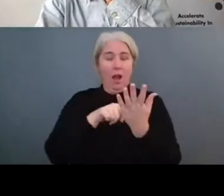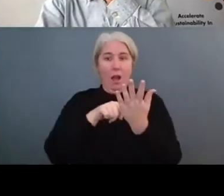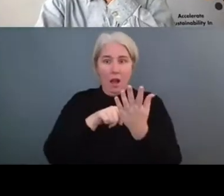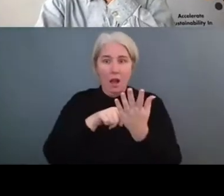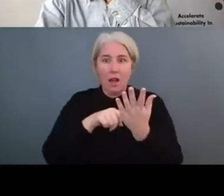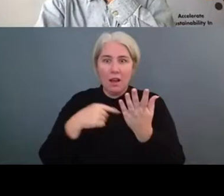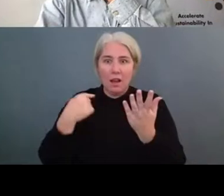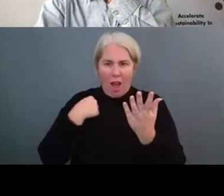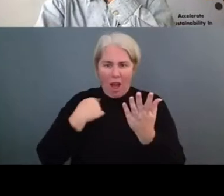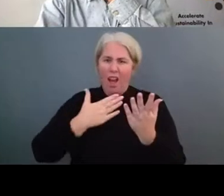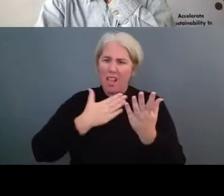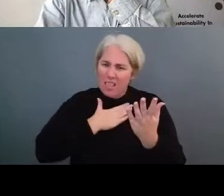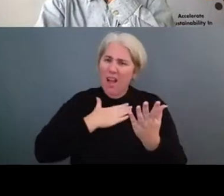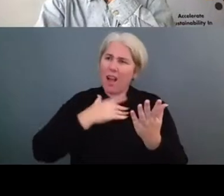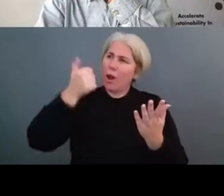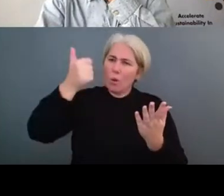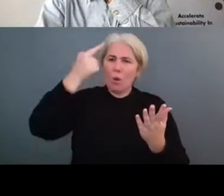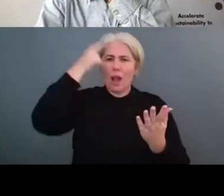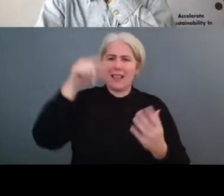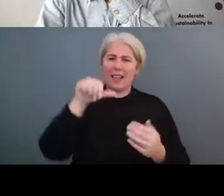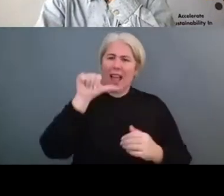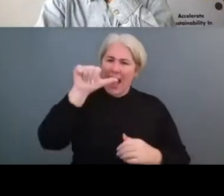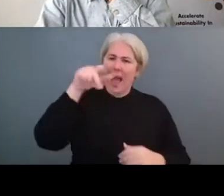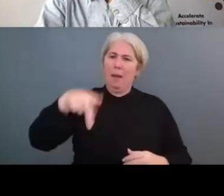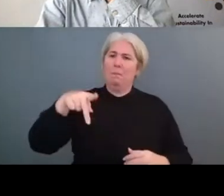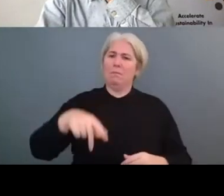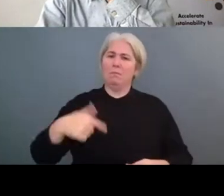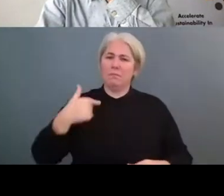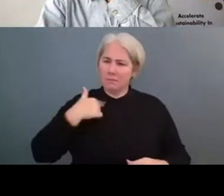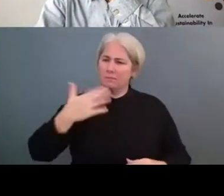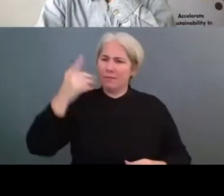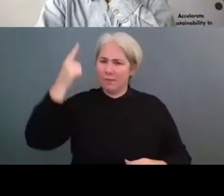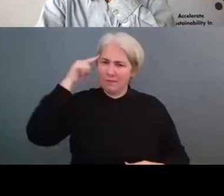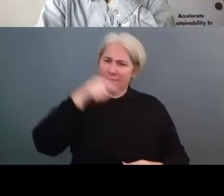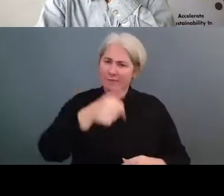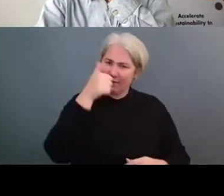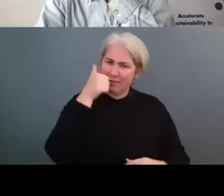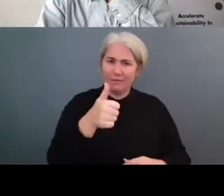of this app. We will move after this comment,